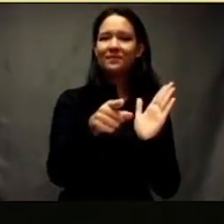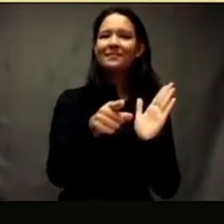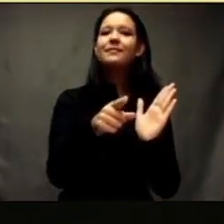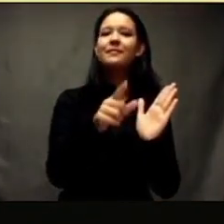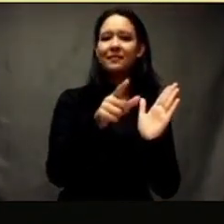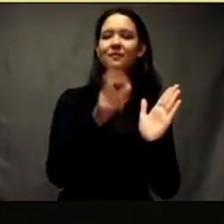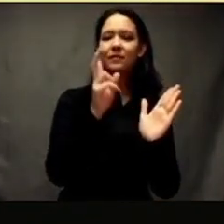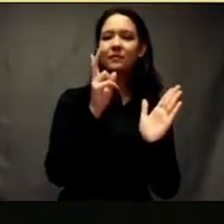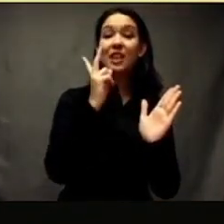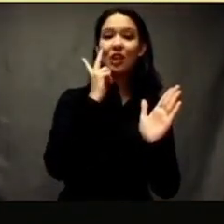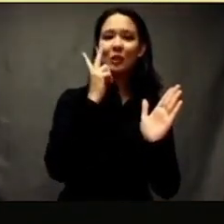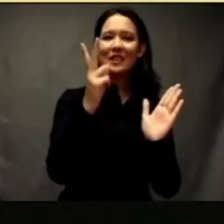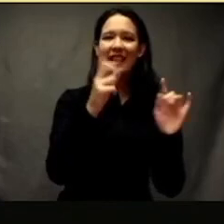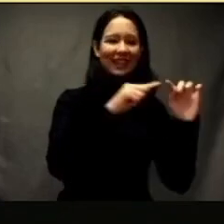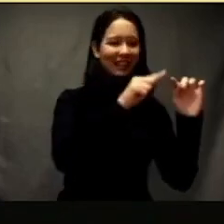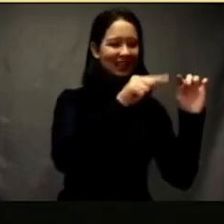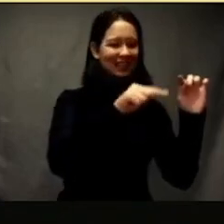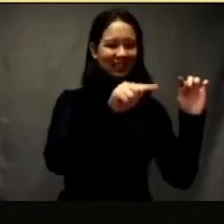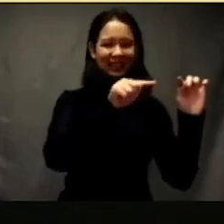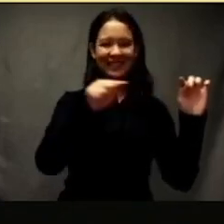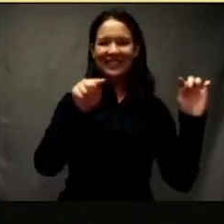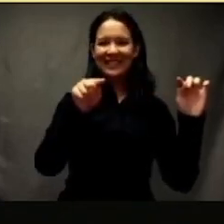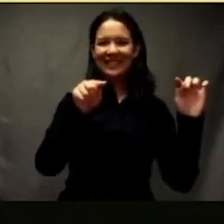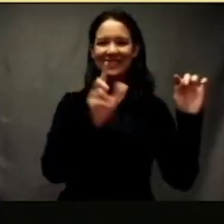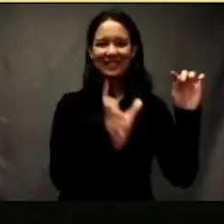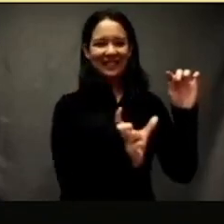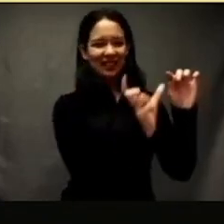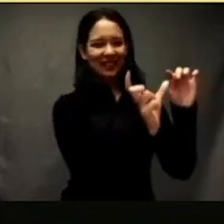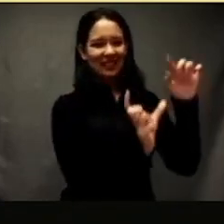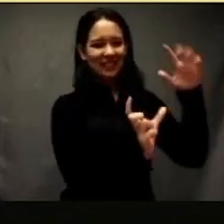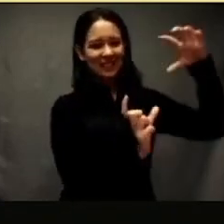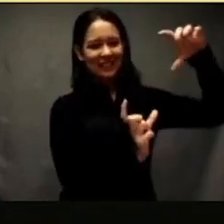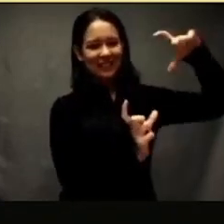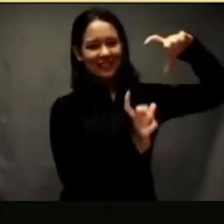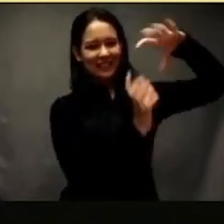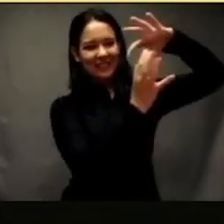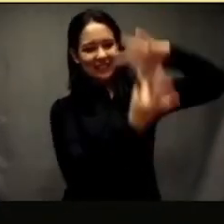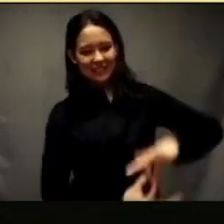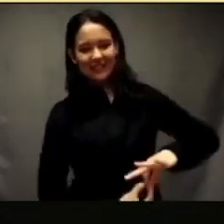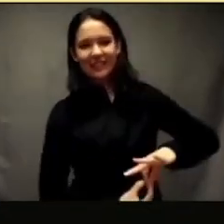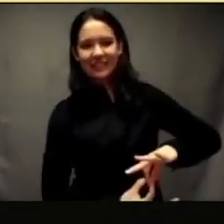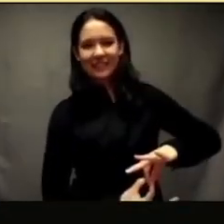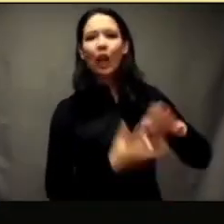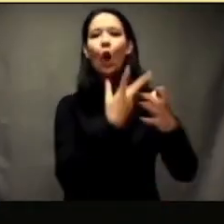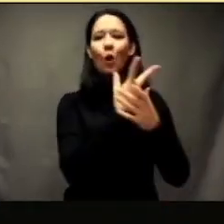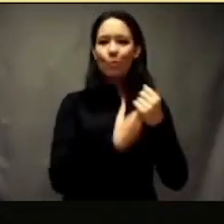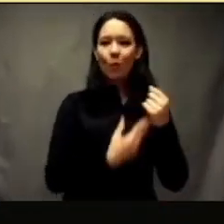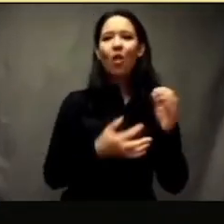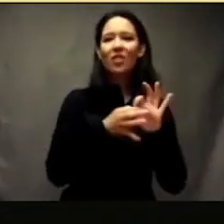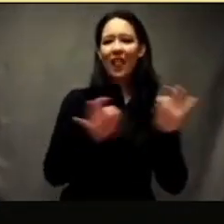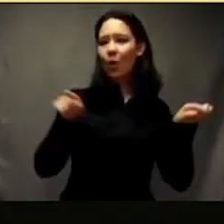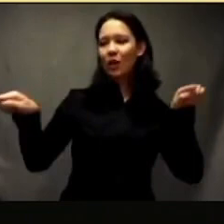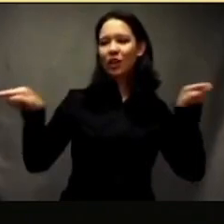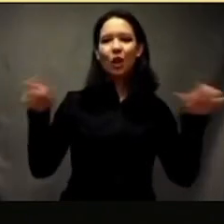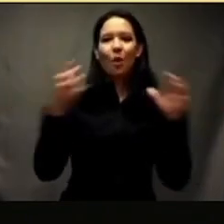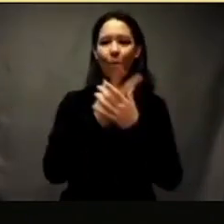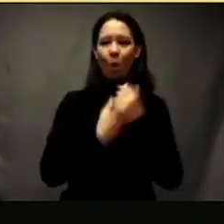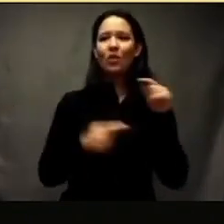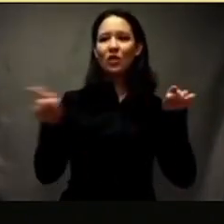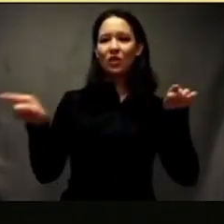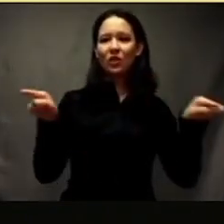That you can see the puzzle pieces of the blocks fit together in both languages. And so it